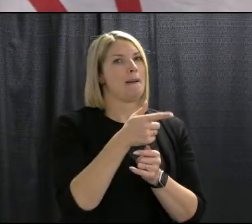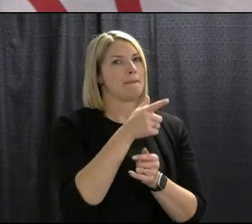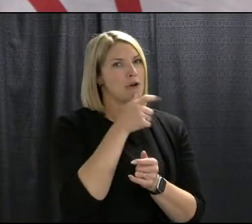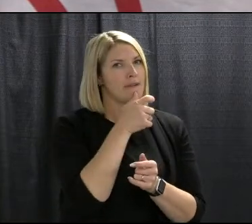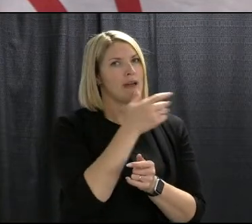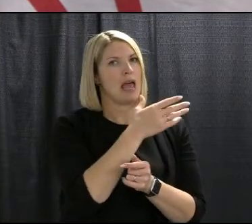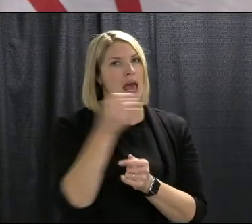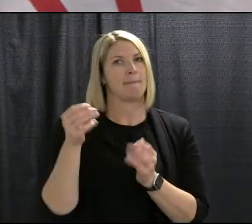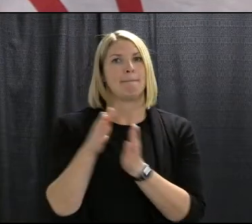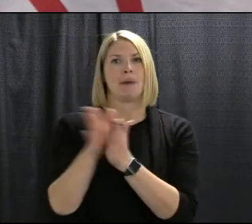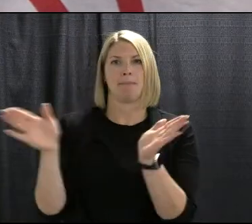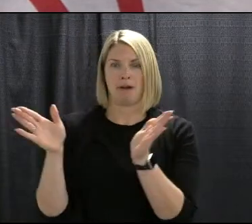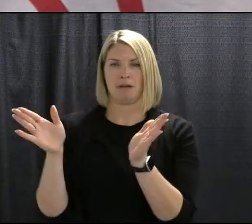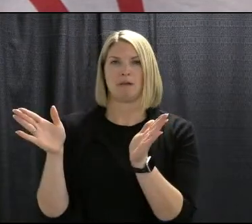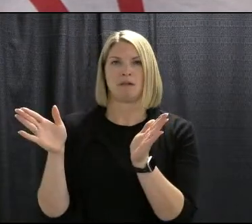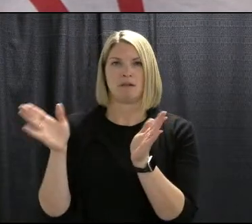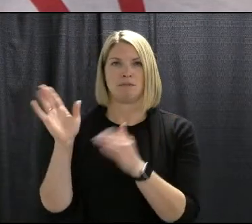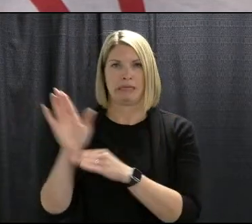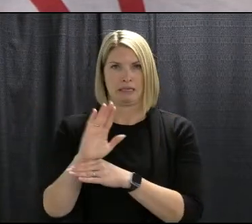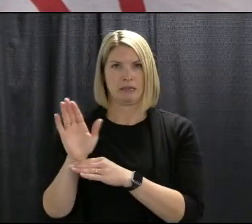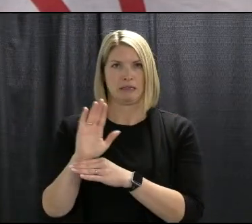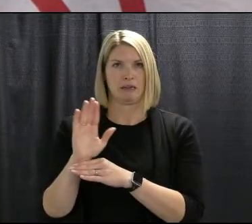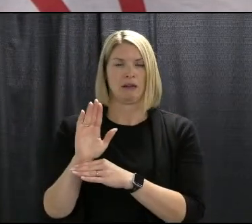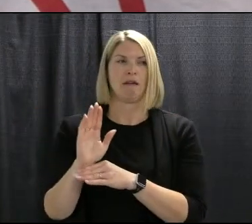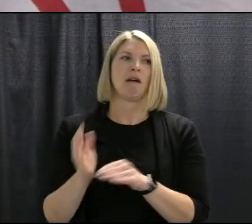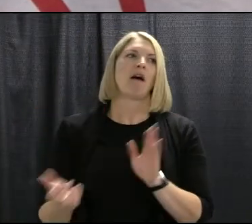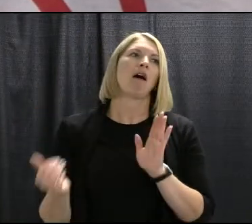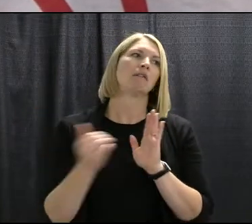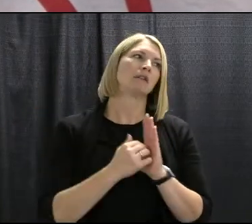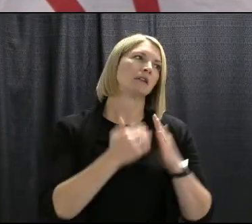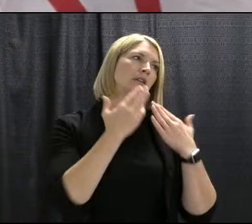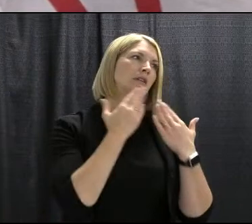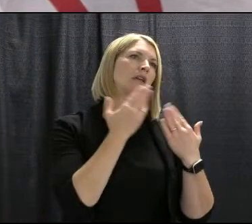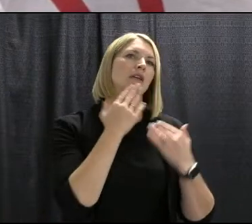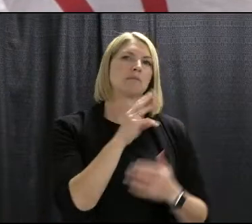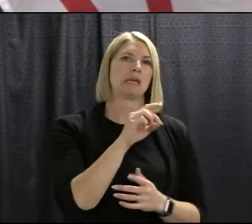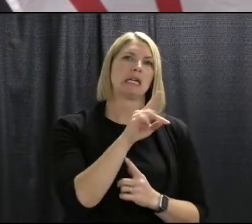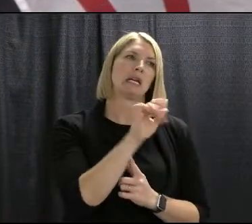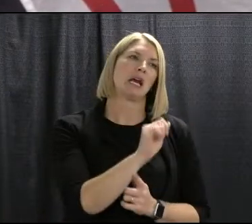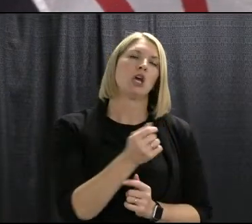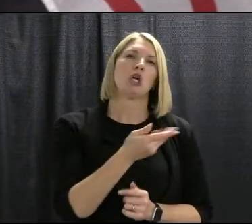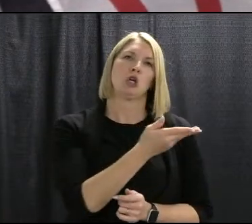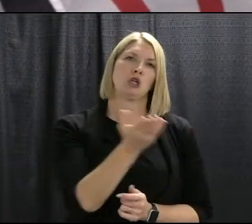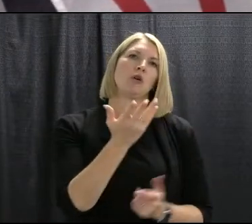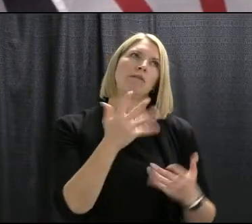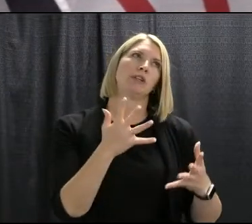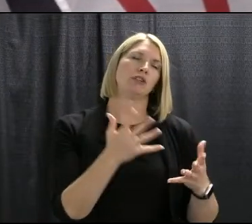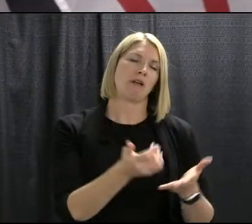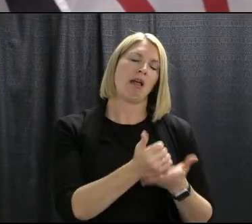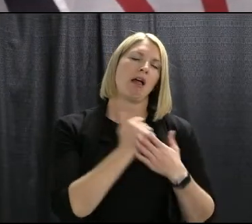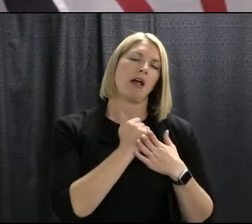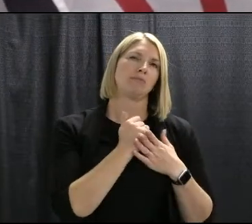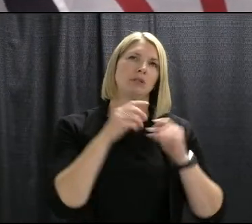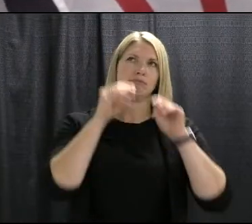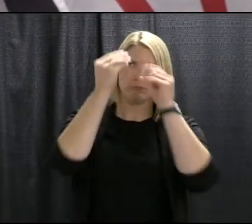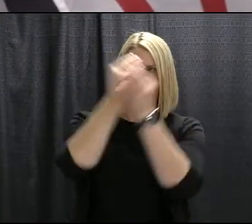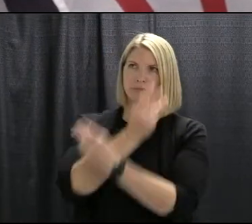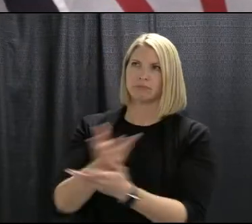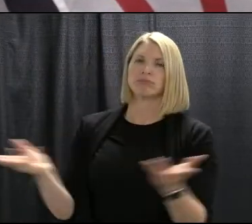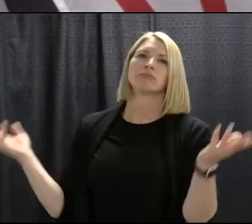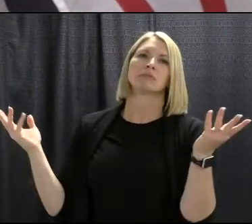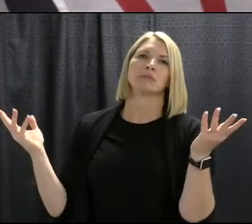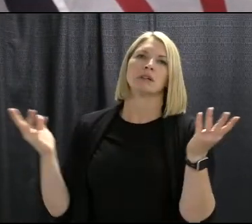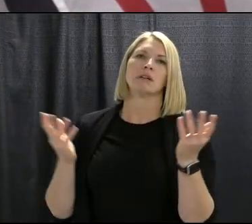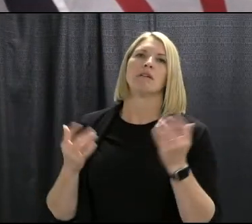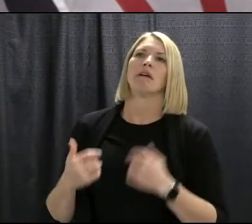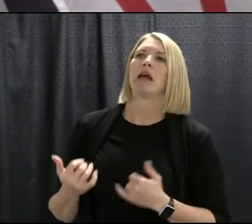process. So I'd also like to extend a thanks to the media as well. You guys have done your part certainly in keeping this very important topic on the radar by asking